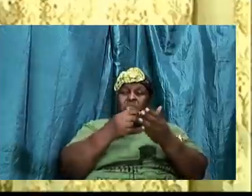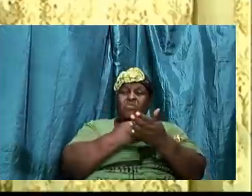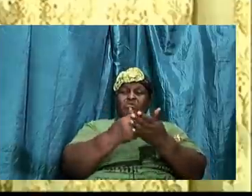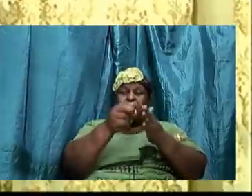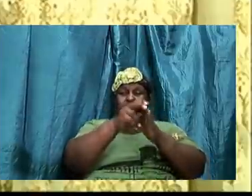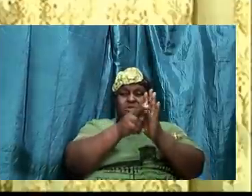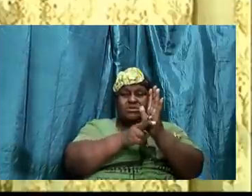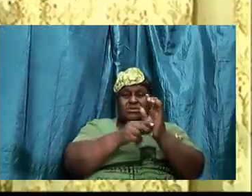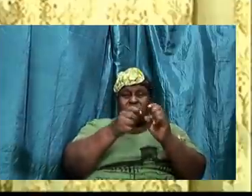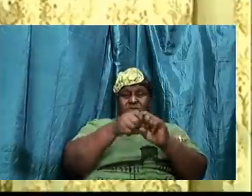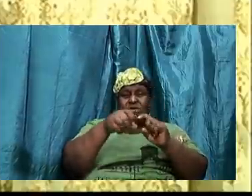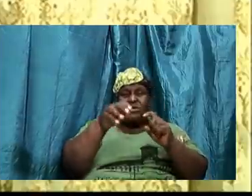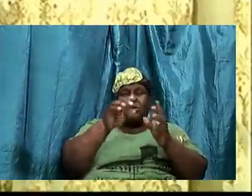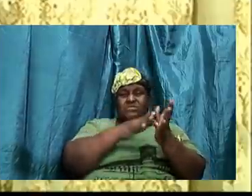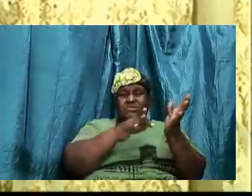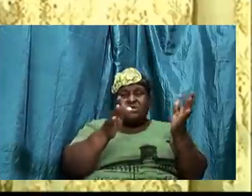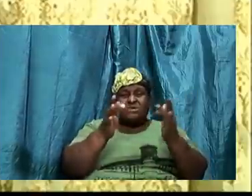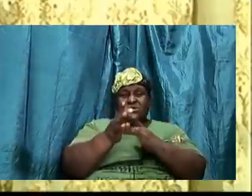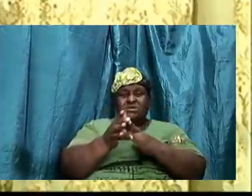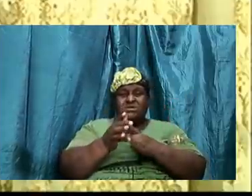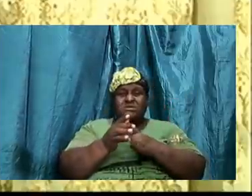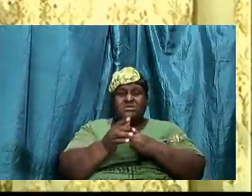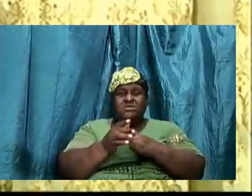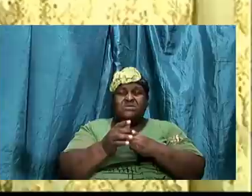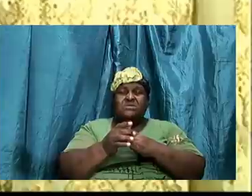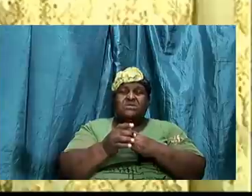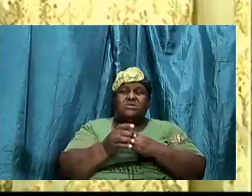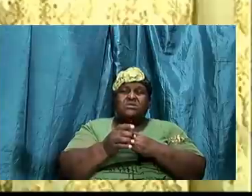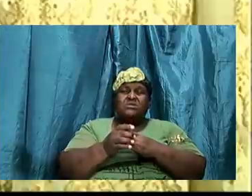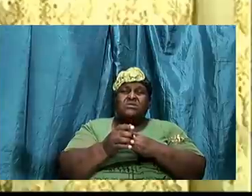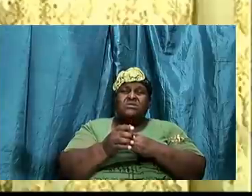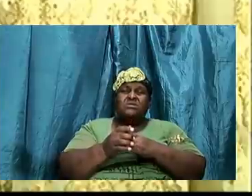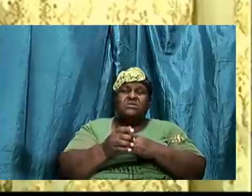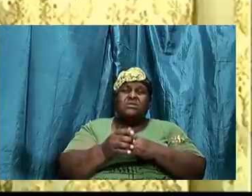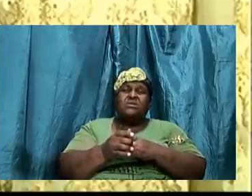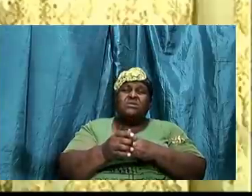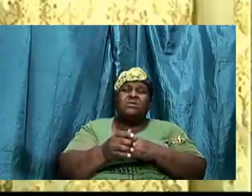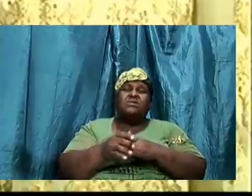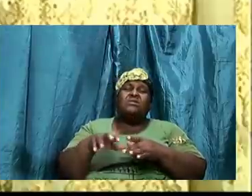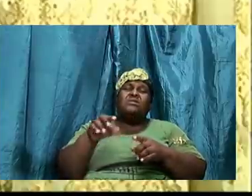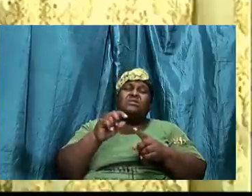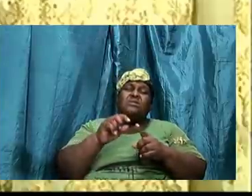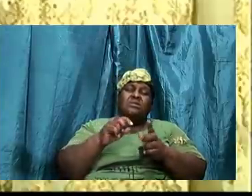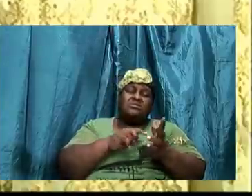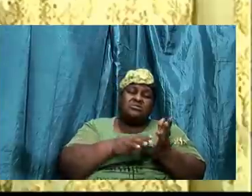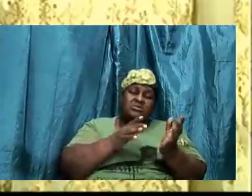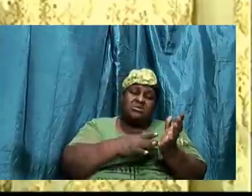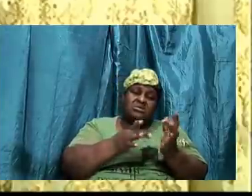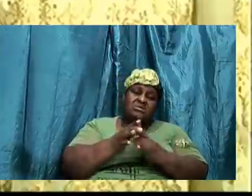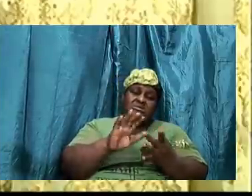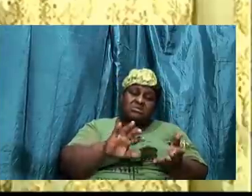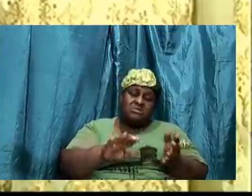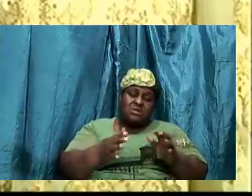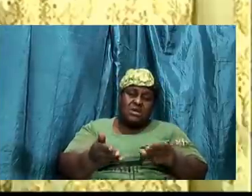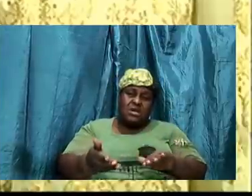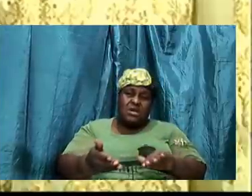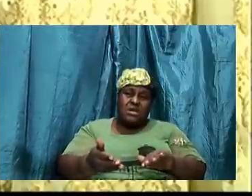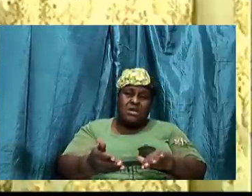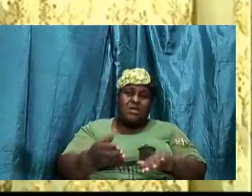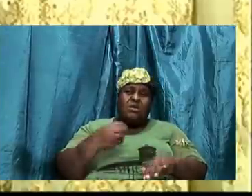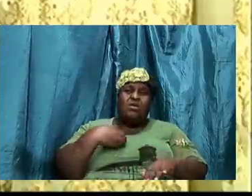the righteousness of Christ except that Christ died. Our righteousness, we said, cannot